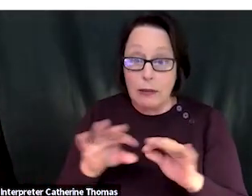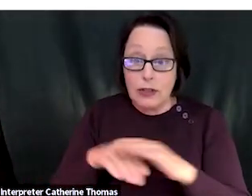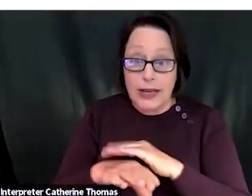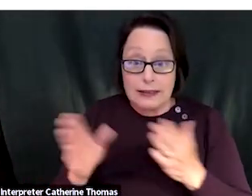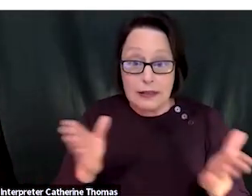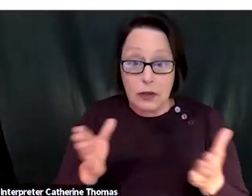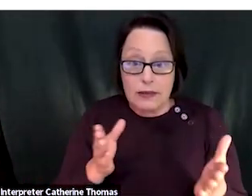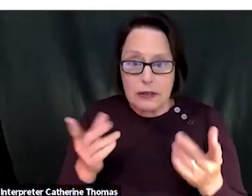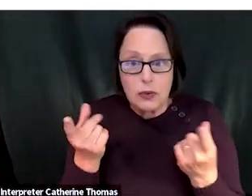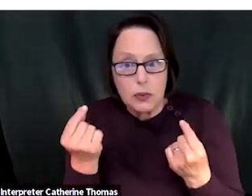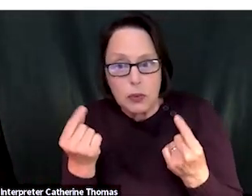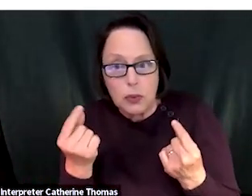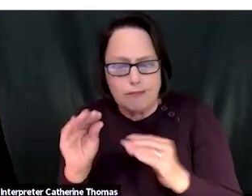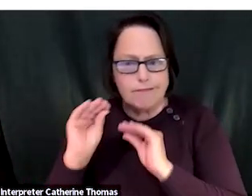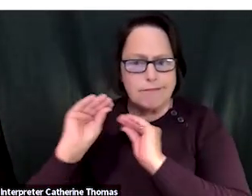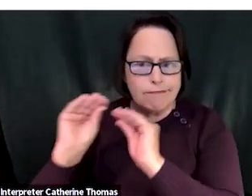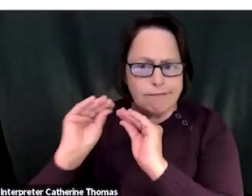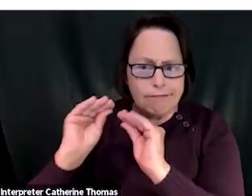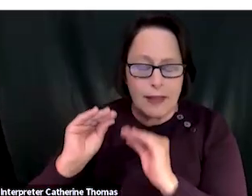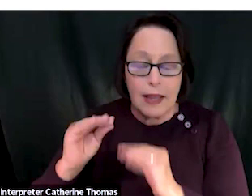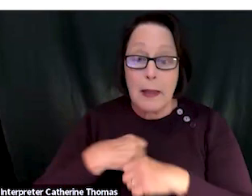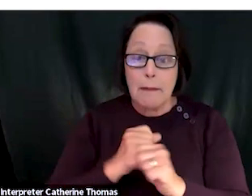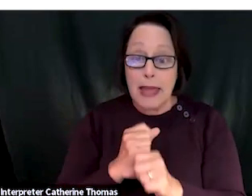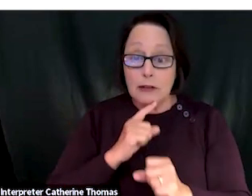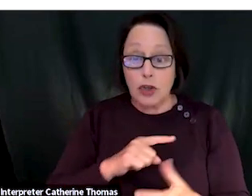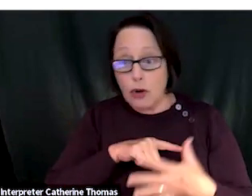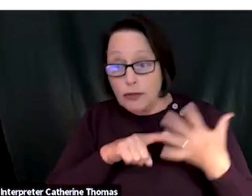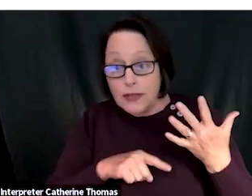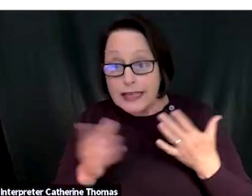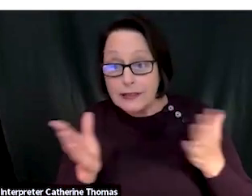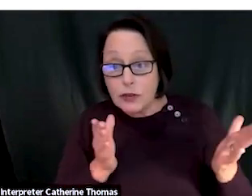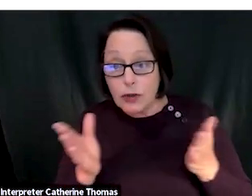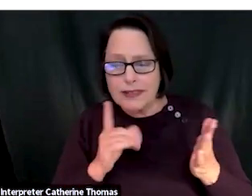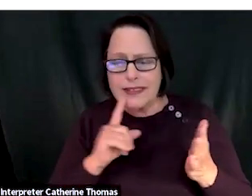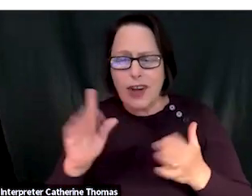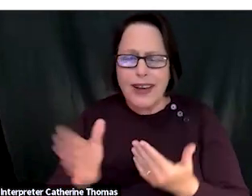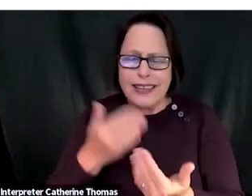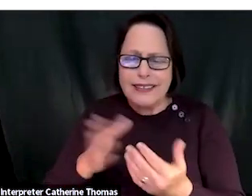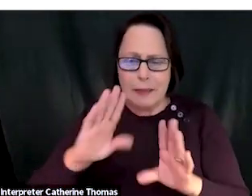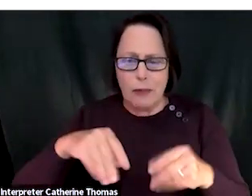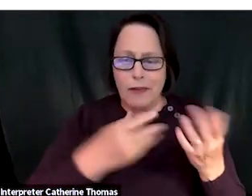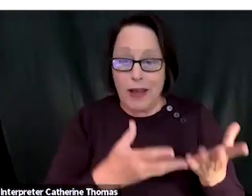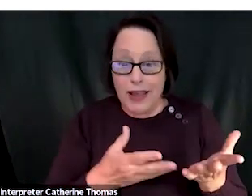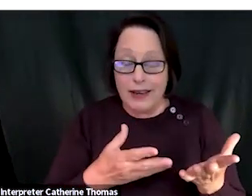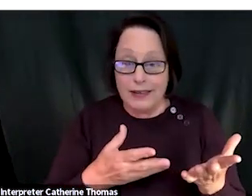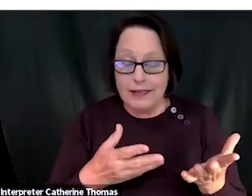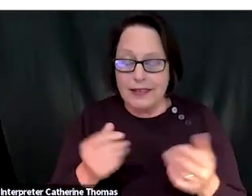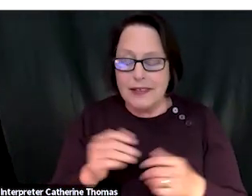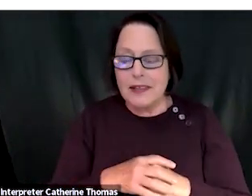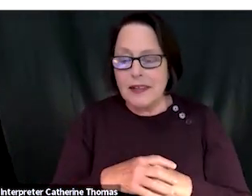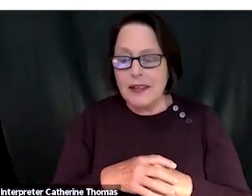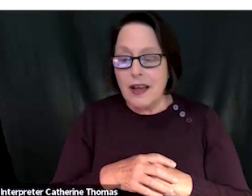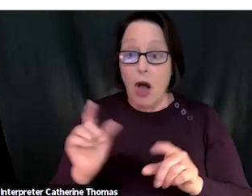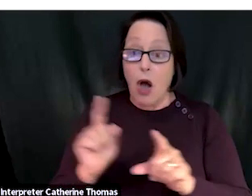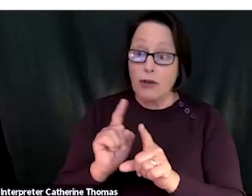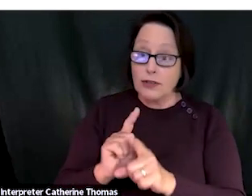and making sure that these services are easy to provide. This also means